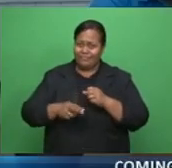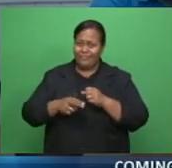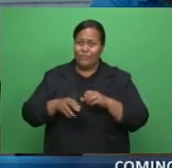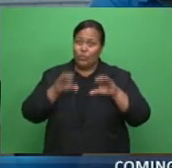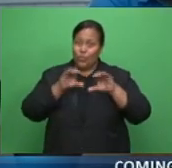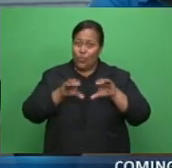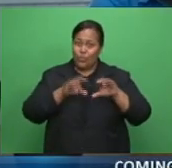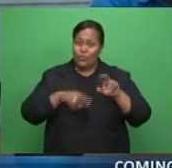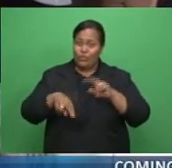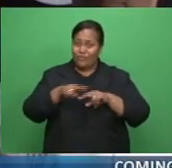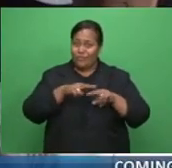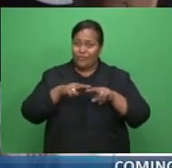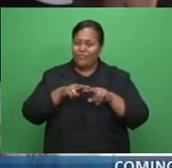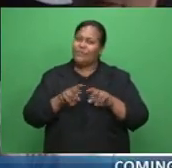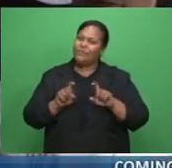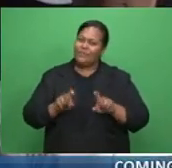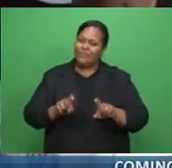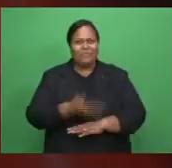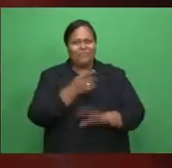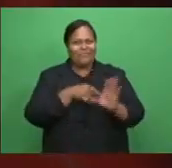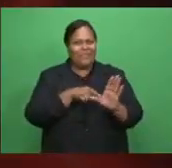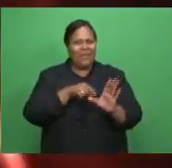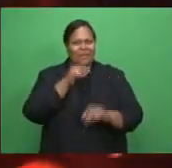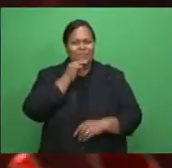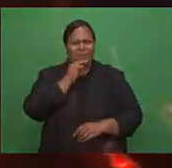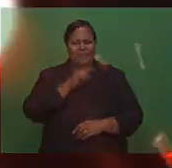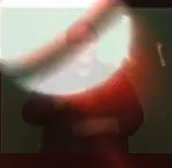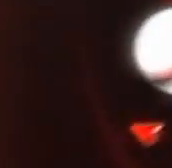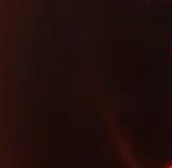to stay a little longer.